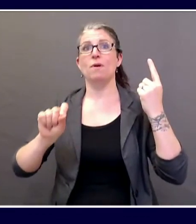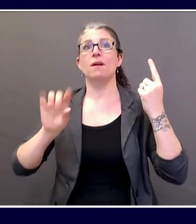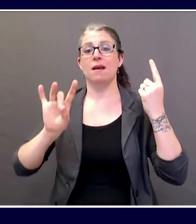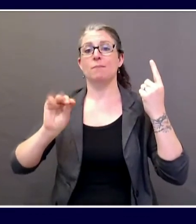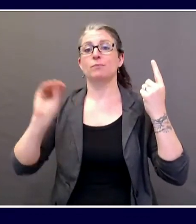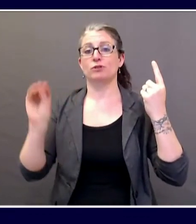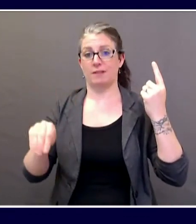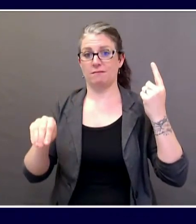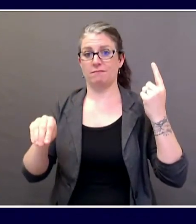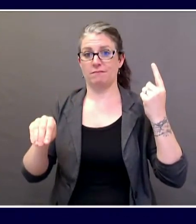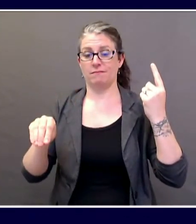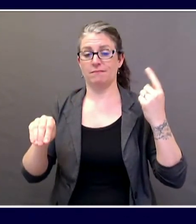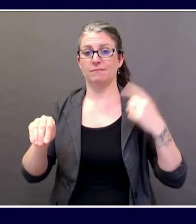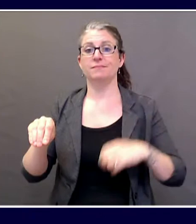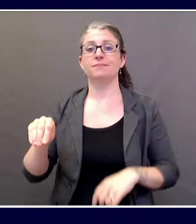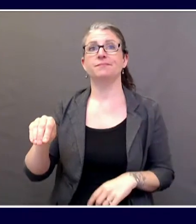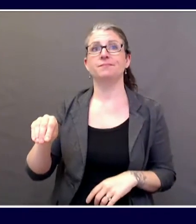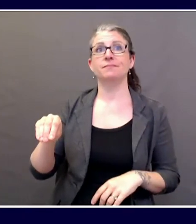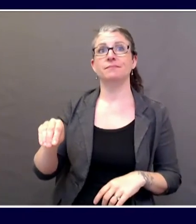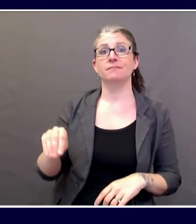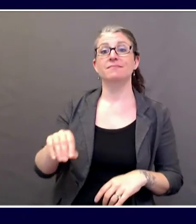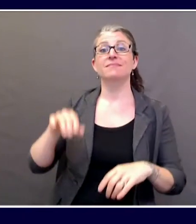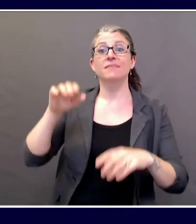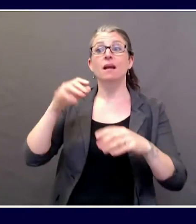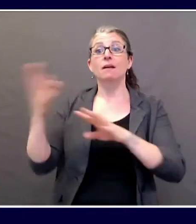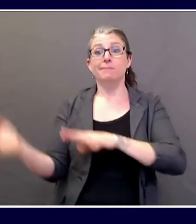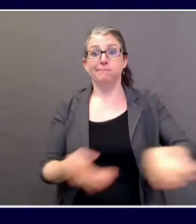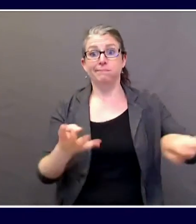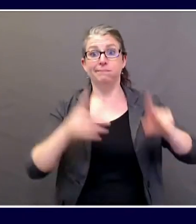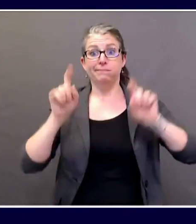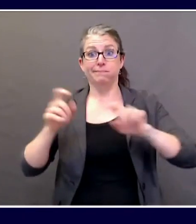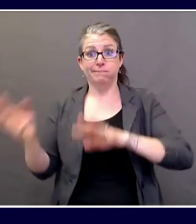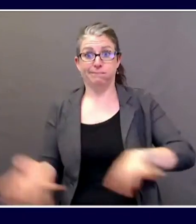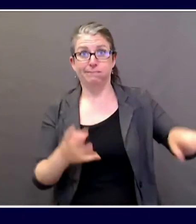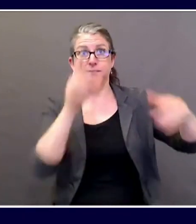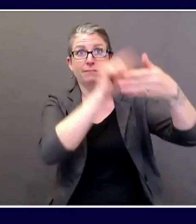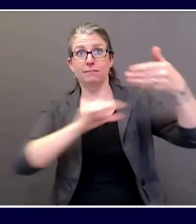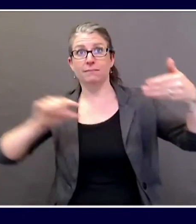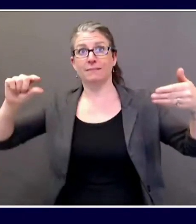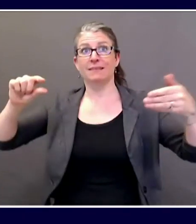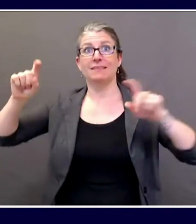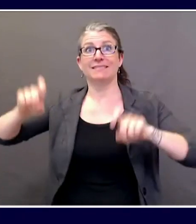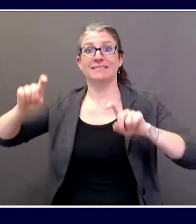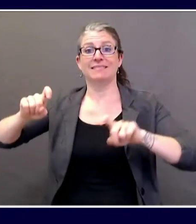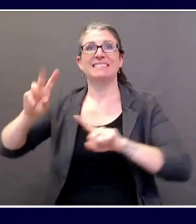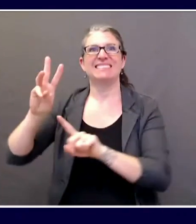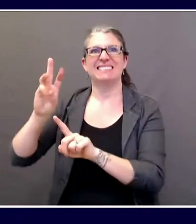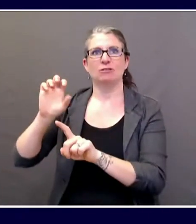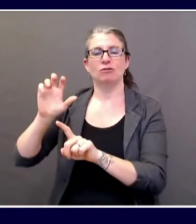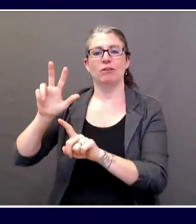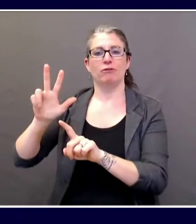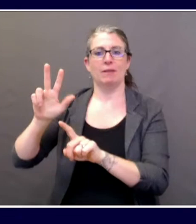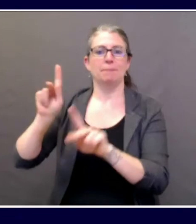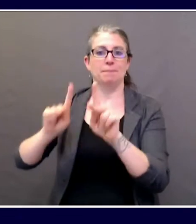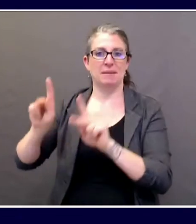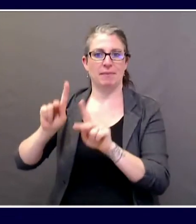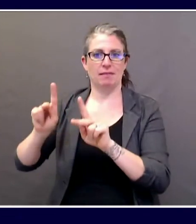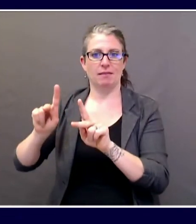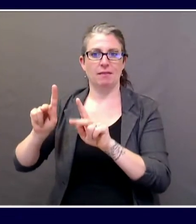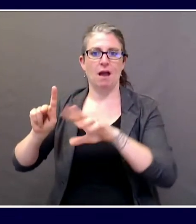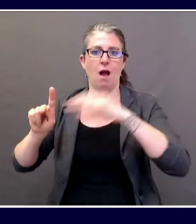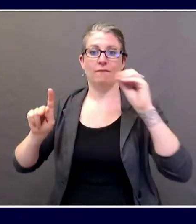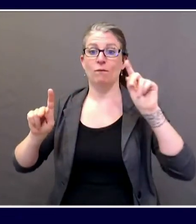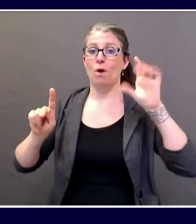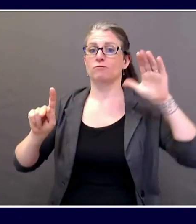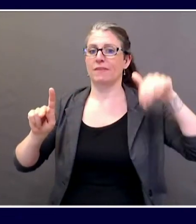testing volume is now at 603 PCR tests for every 100,000 people. The